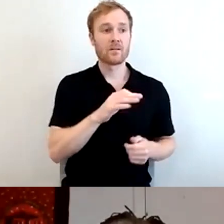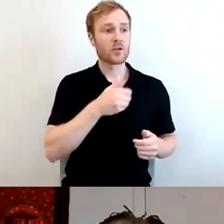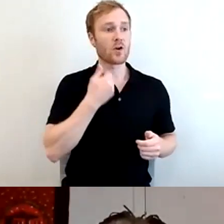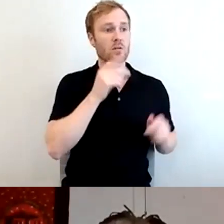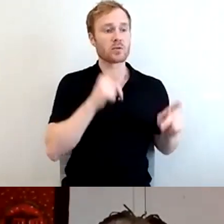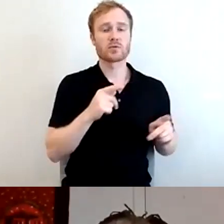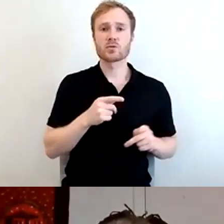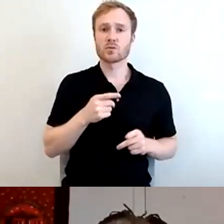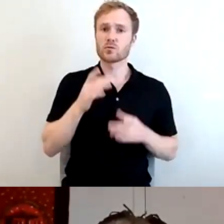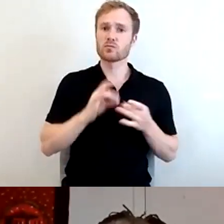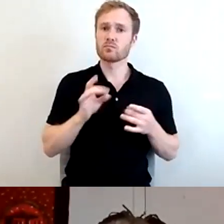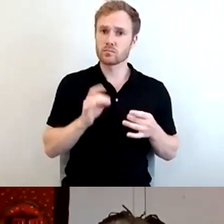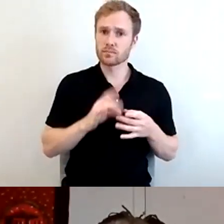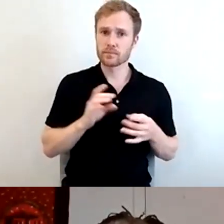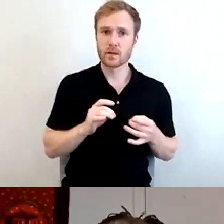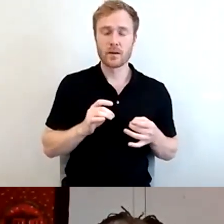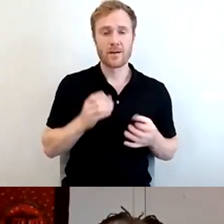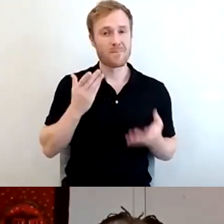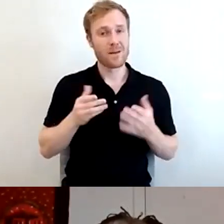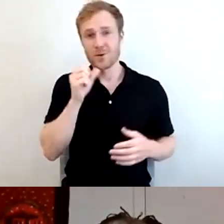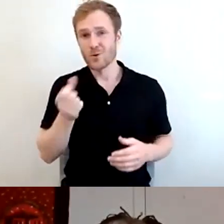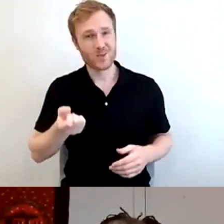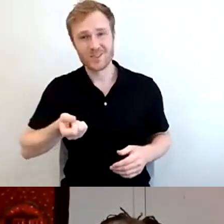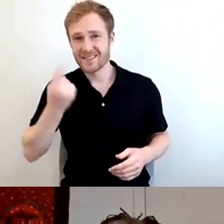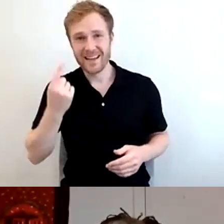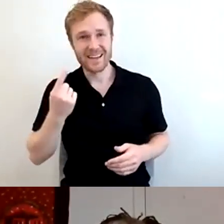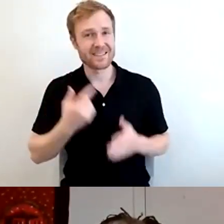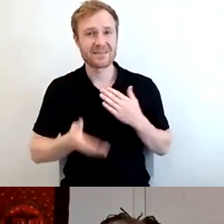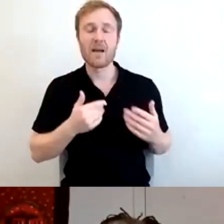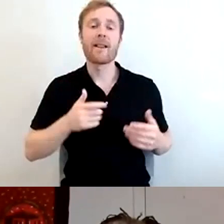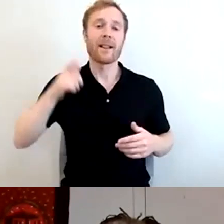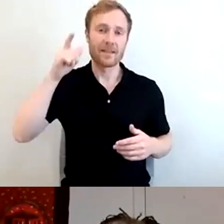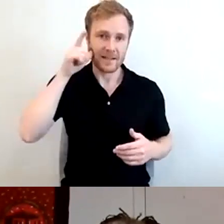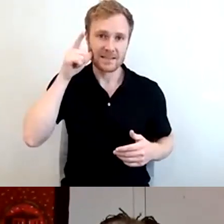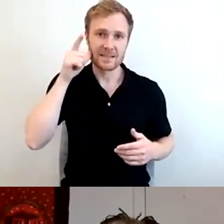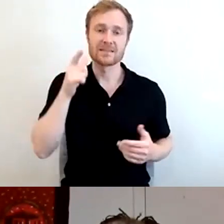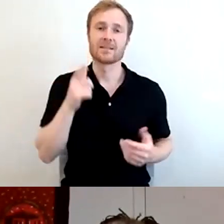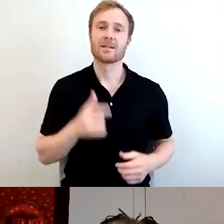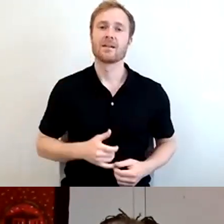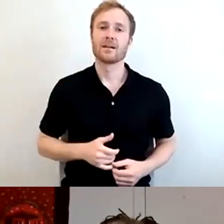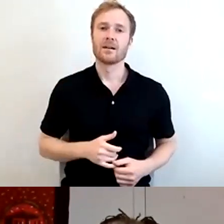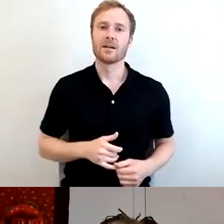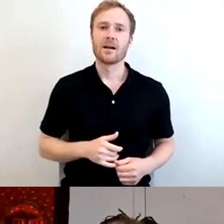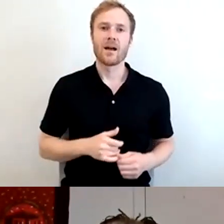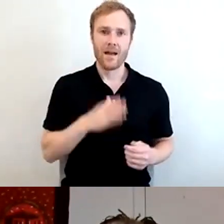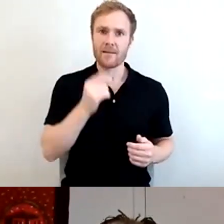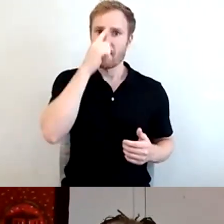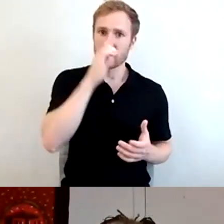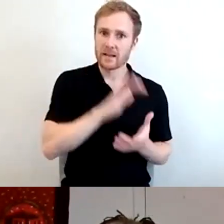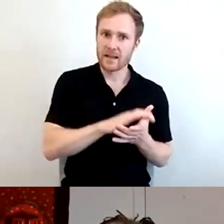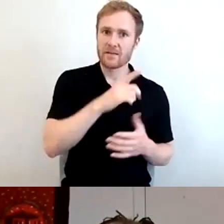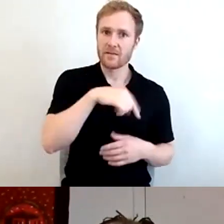even if you don't understand. Take a beat, listen, step back, and ask another adult. Reach out